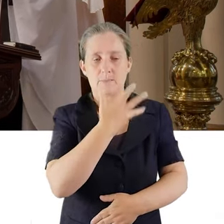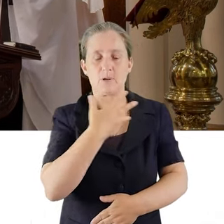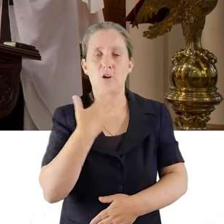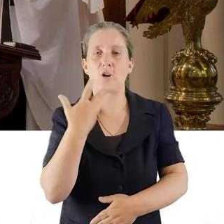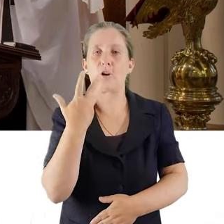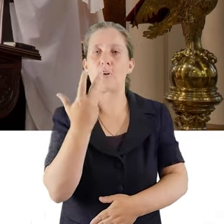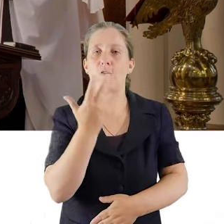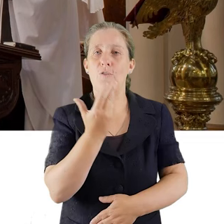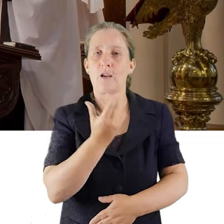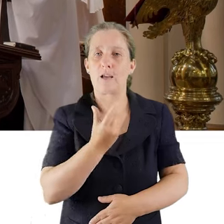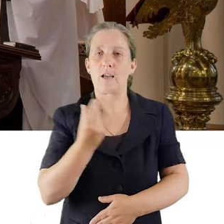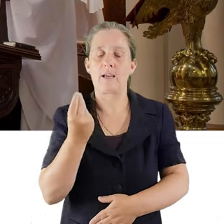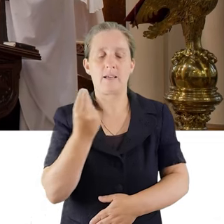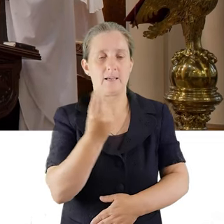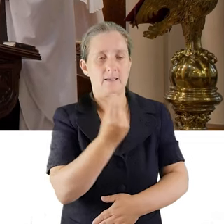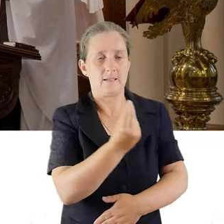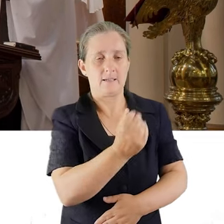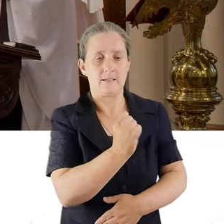with thy